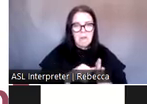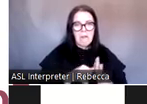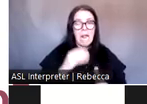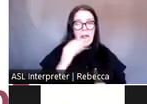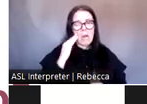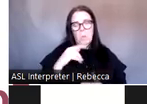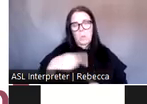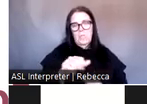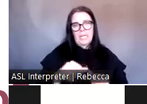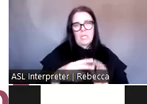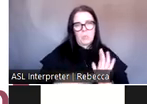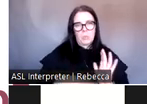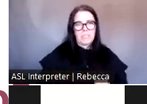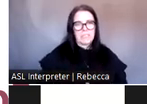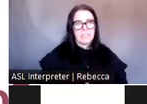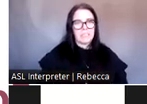them.